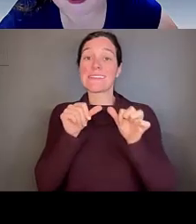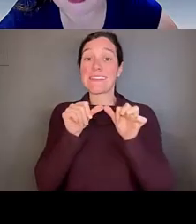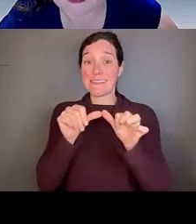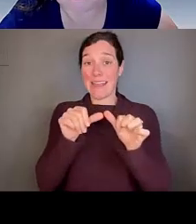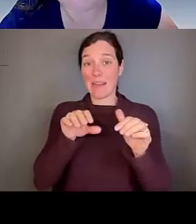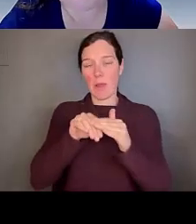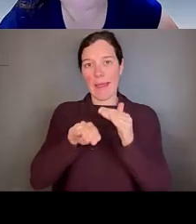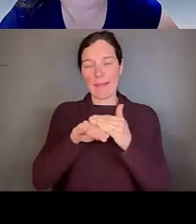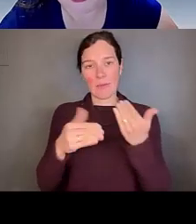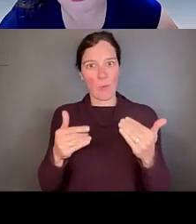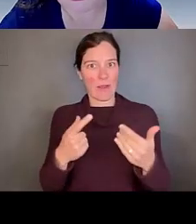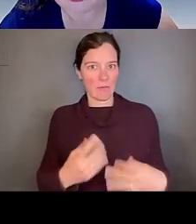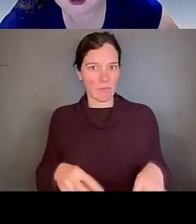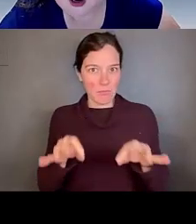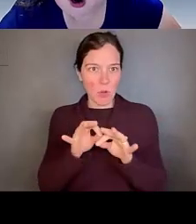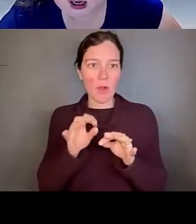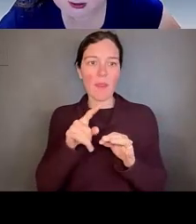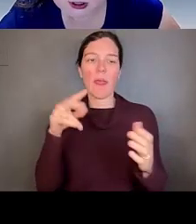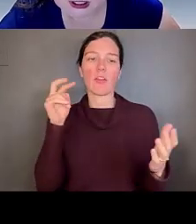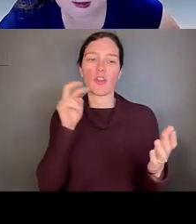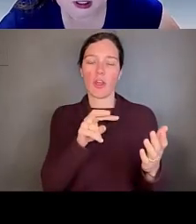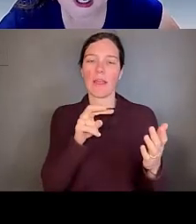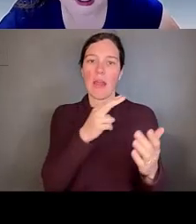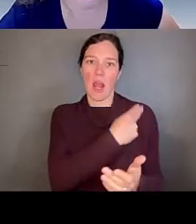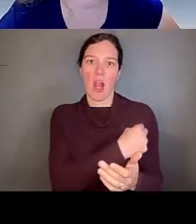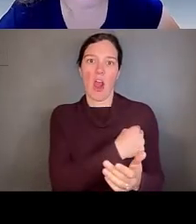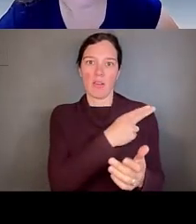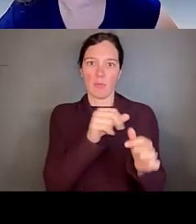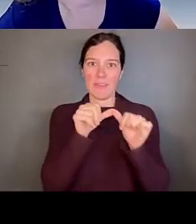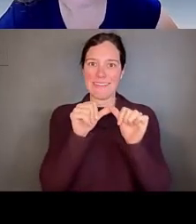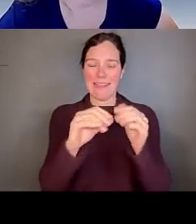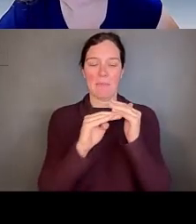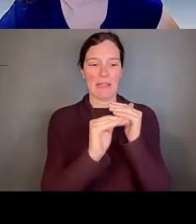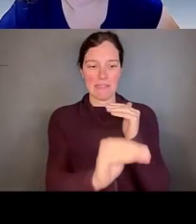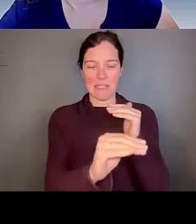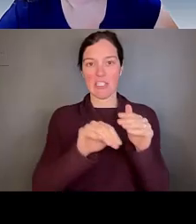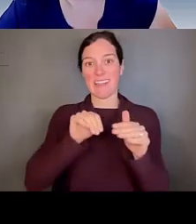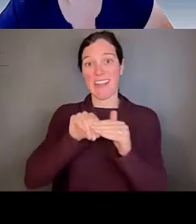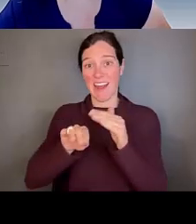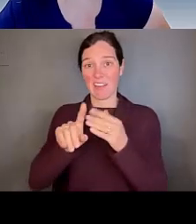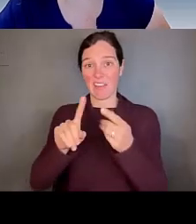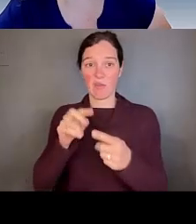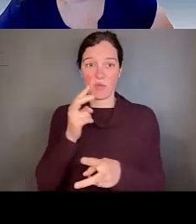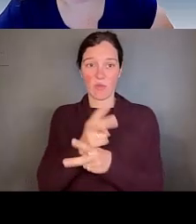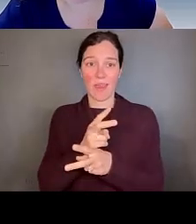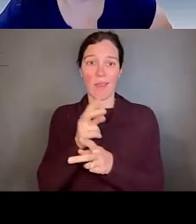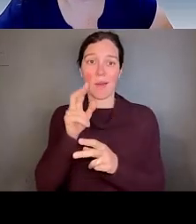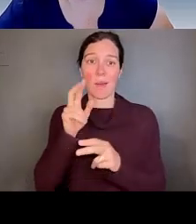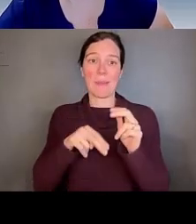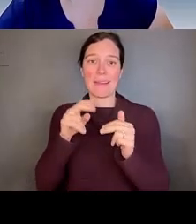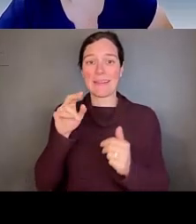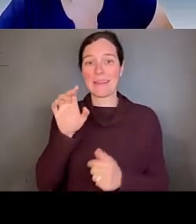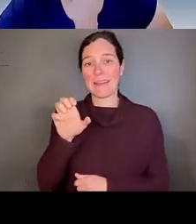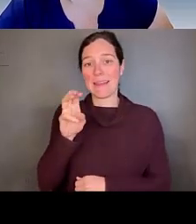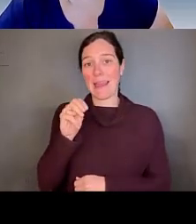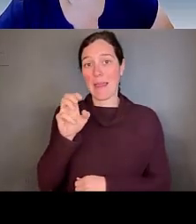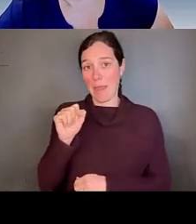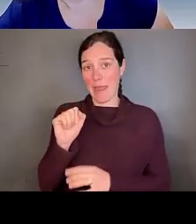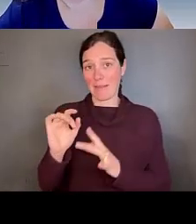really big one. This is really looking at hospital stabilization and access to care, building out EMS